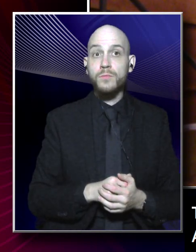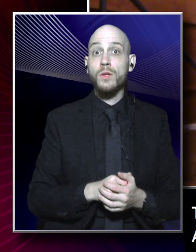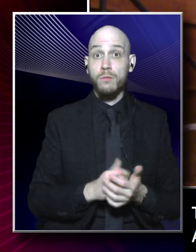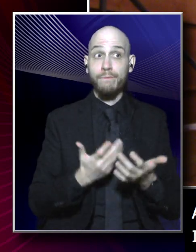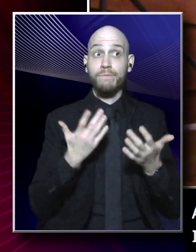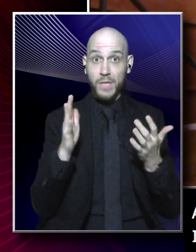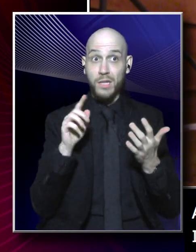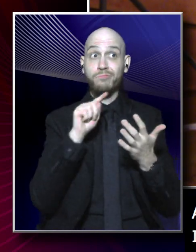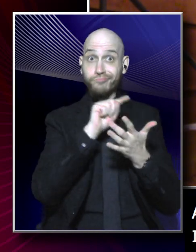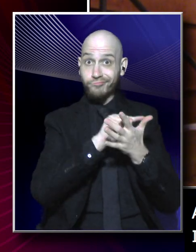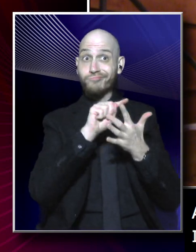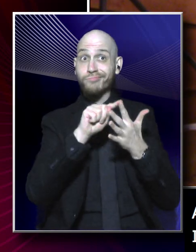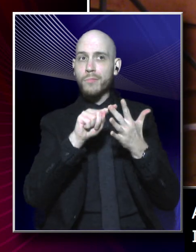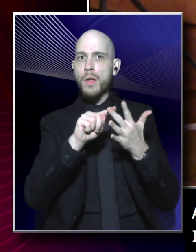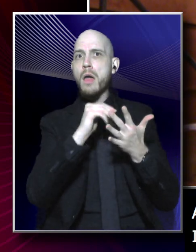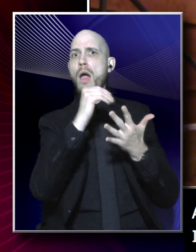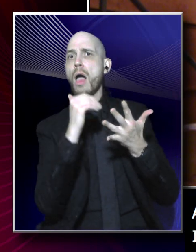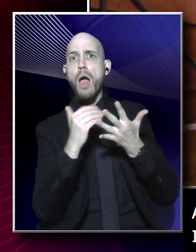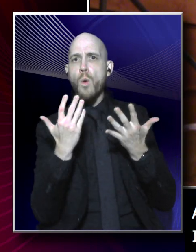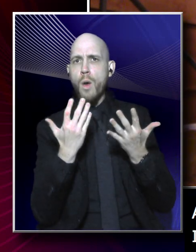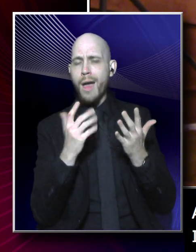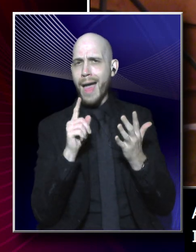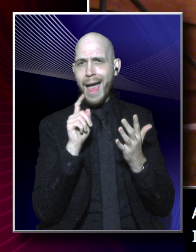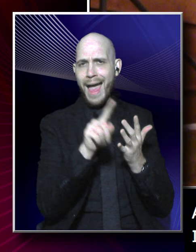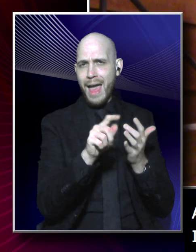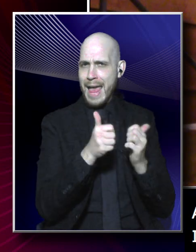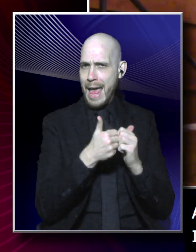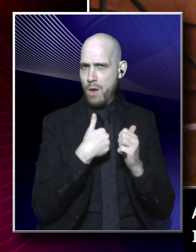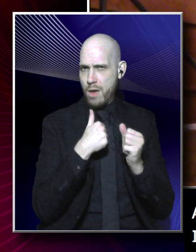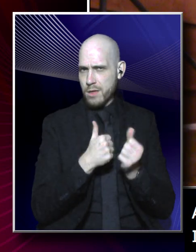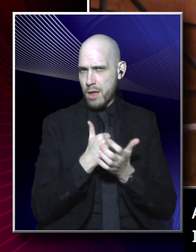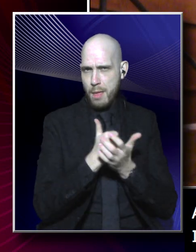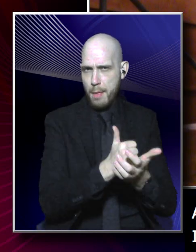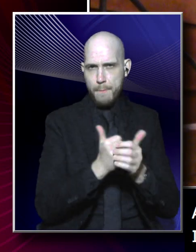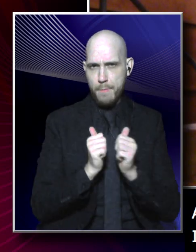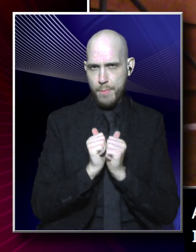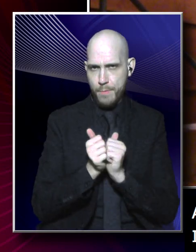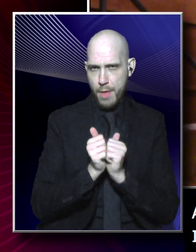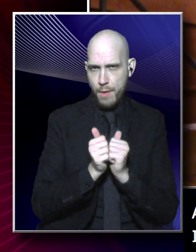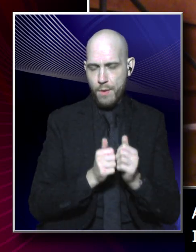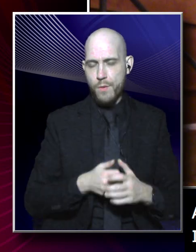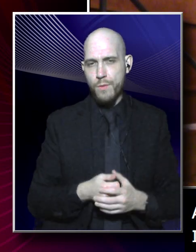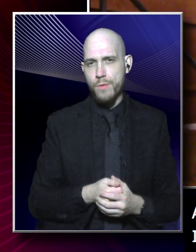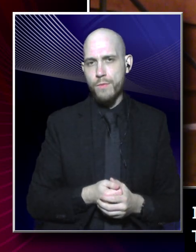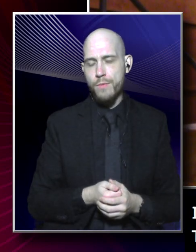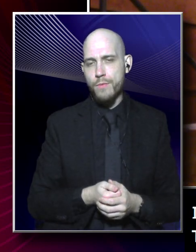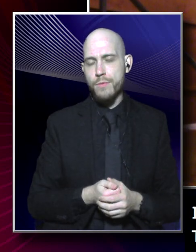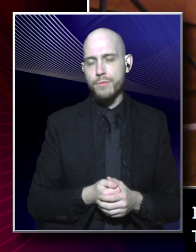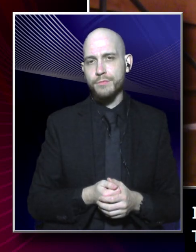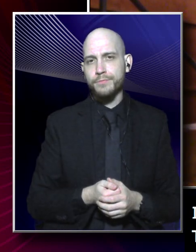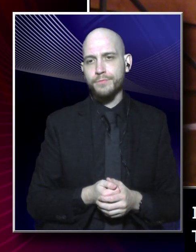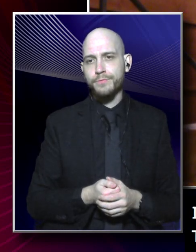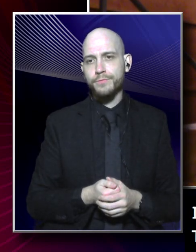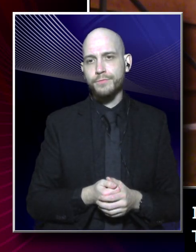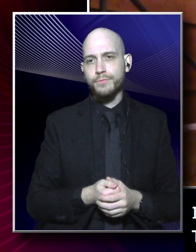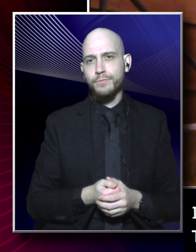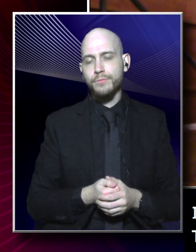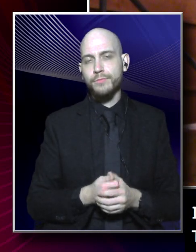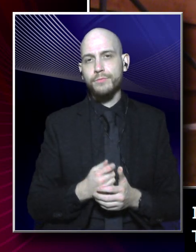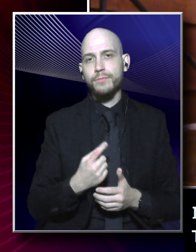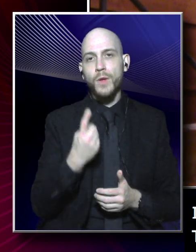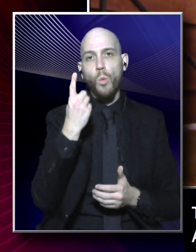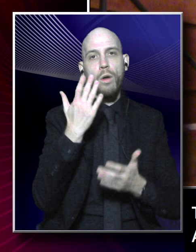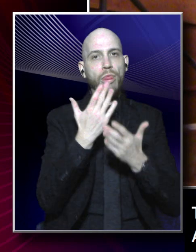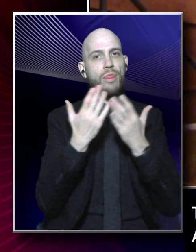to help you with this concern? So one of the things that I need to be really clear with folks about is my